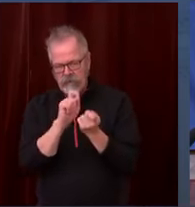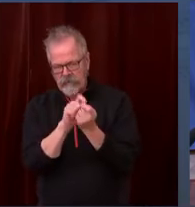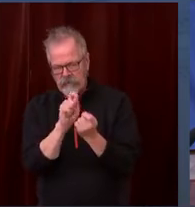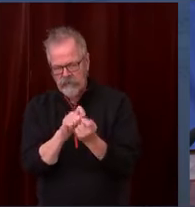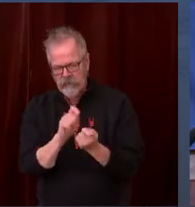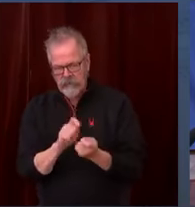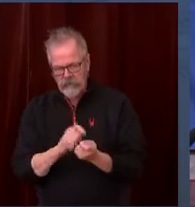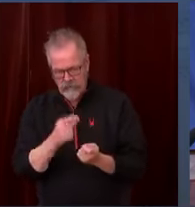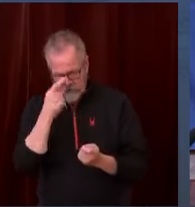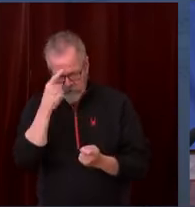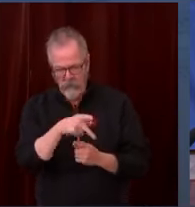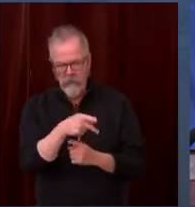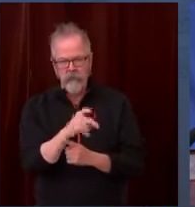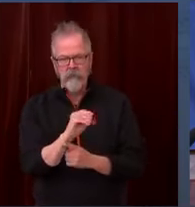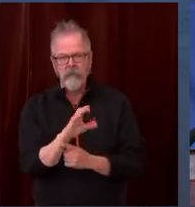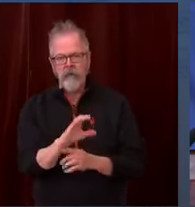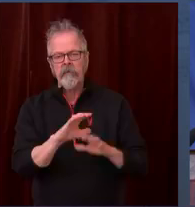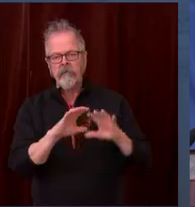No, I'm good, thank you.